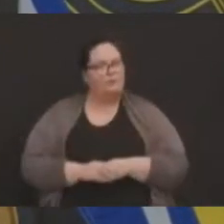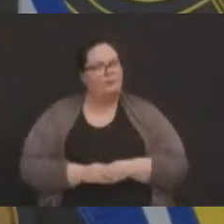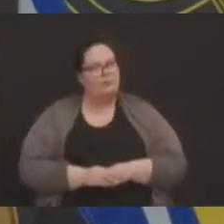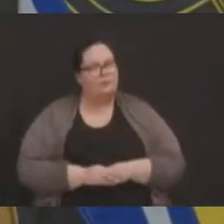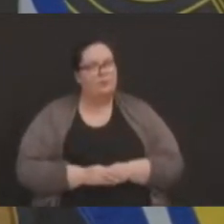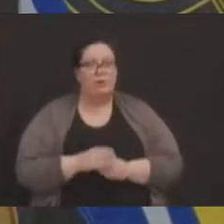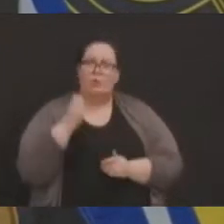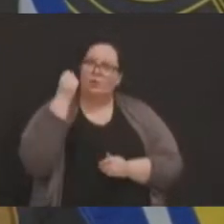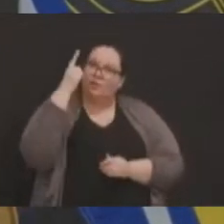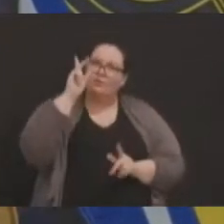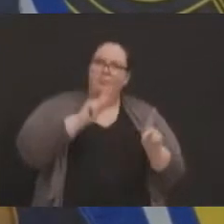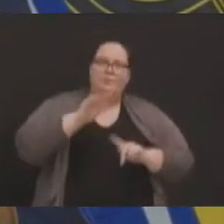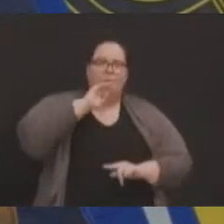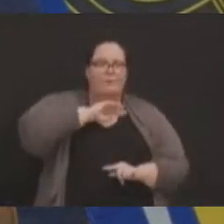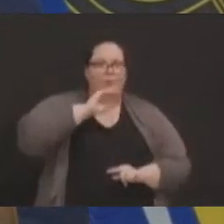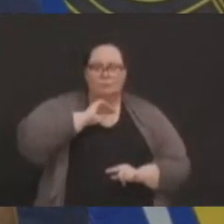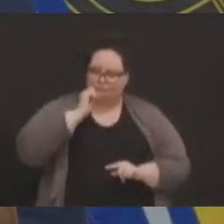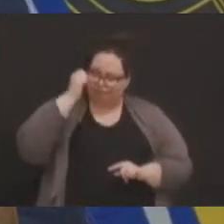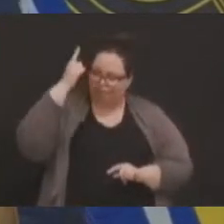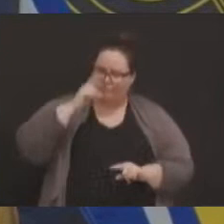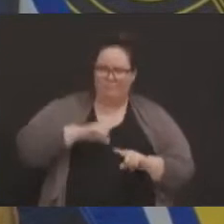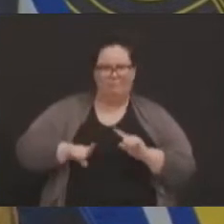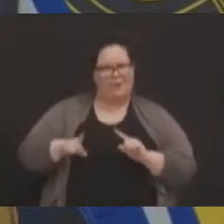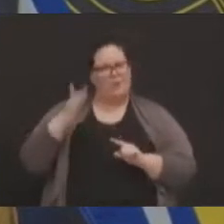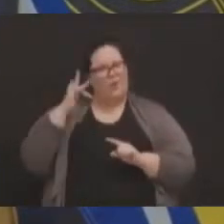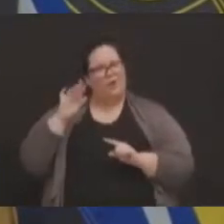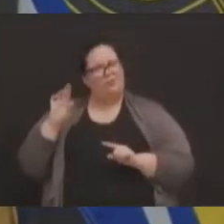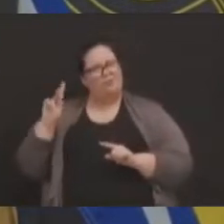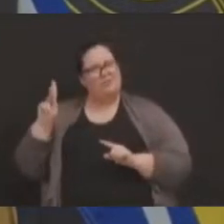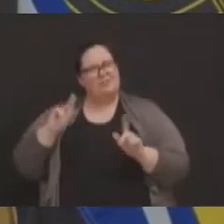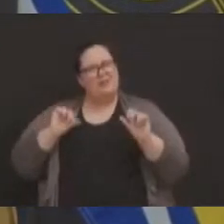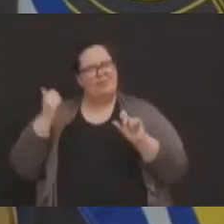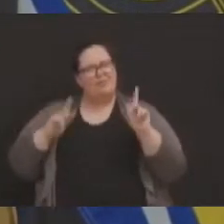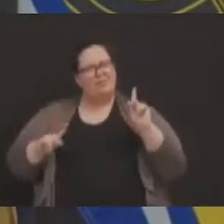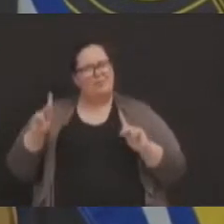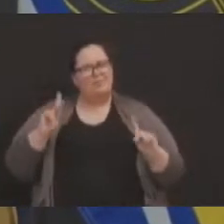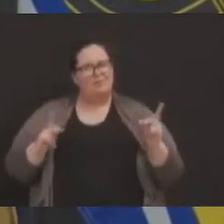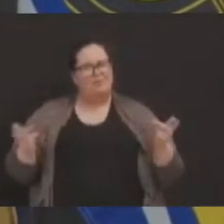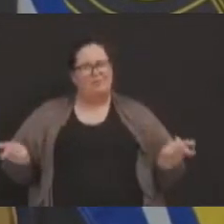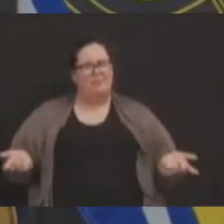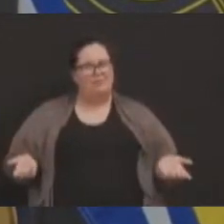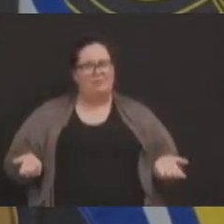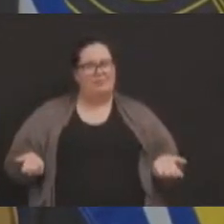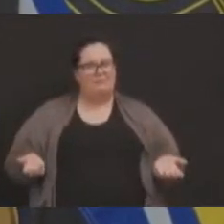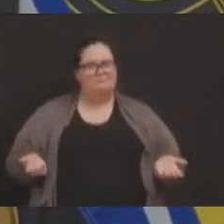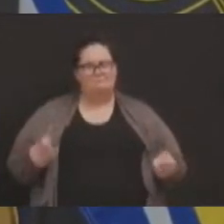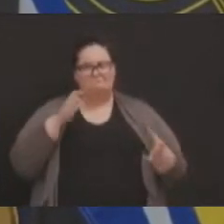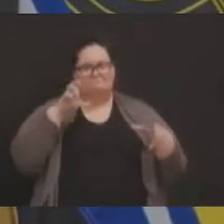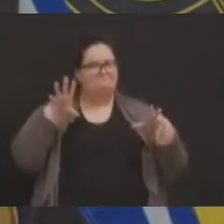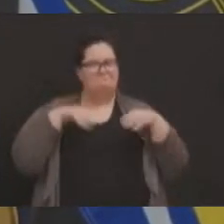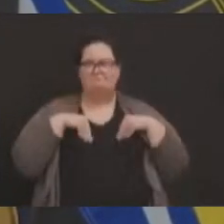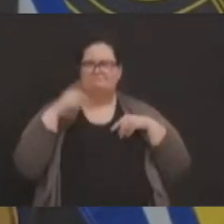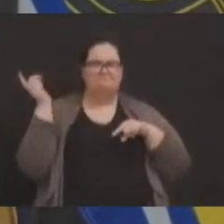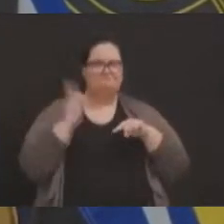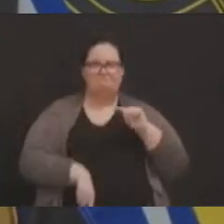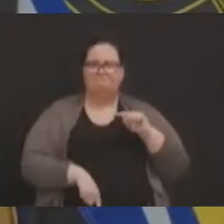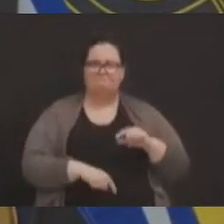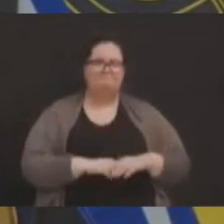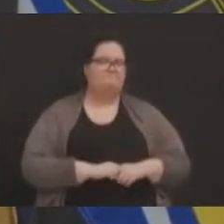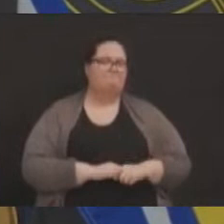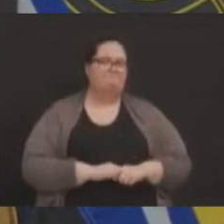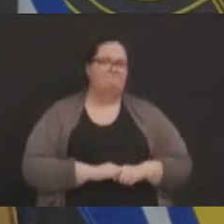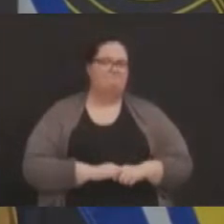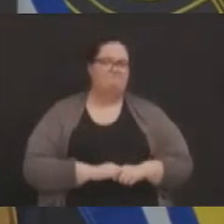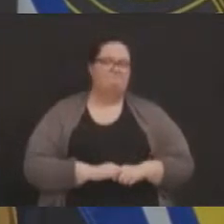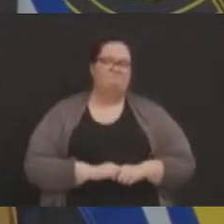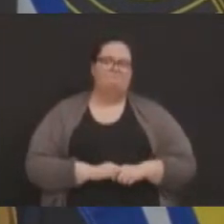There is a light at the end of the tunnel. Vaccination clinics were held Friday and Saturday in Edmundston,